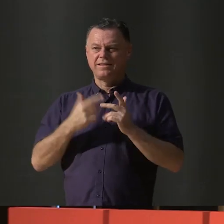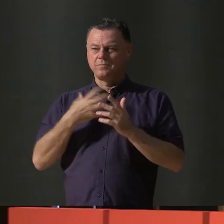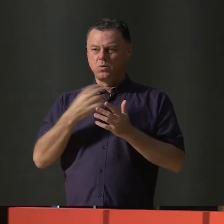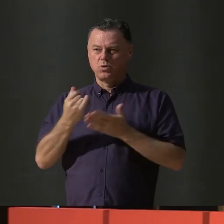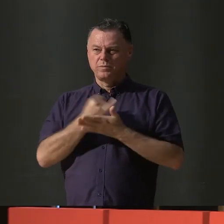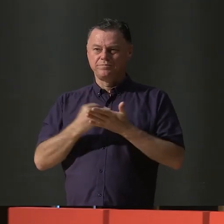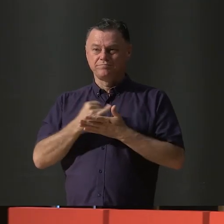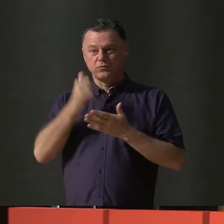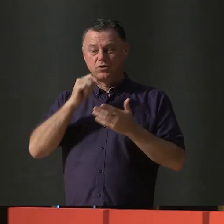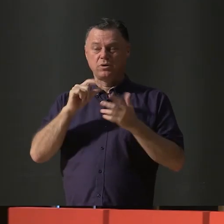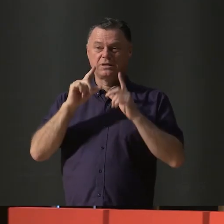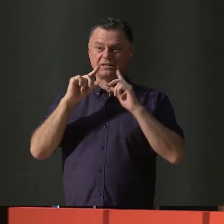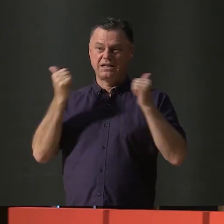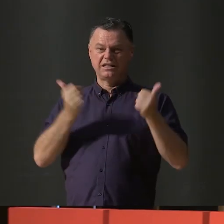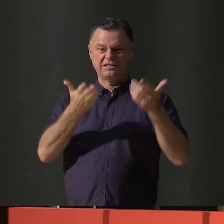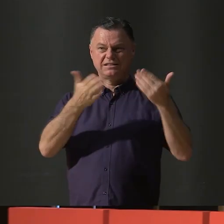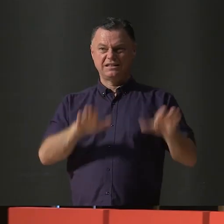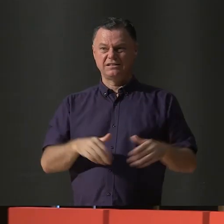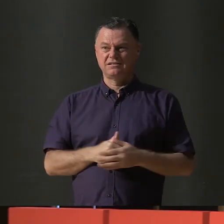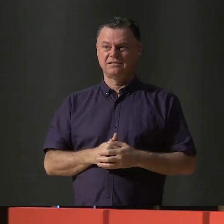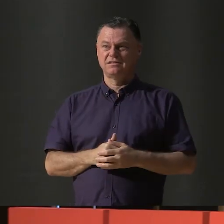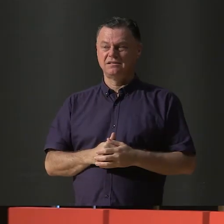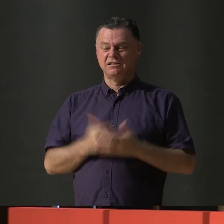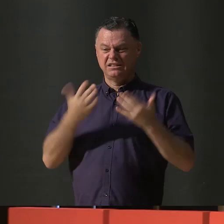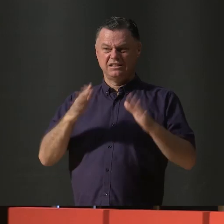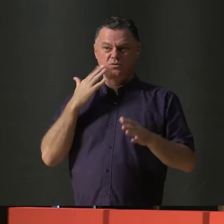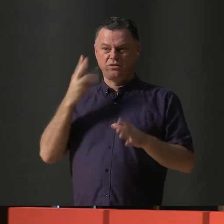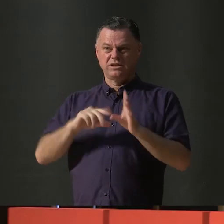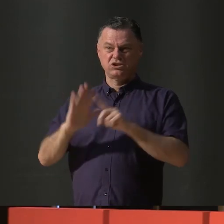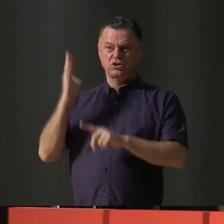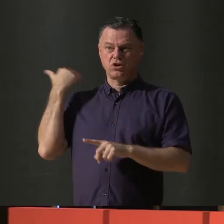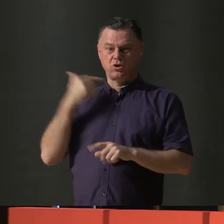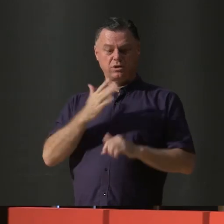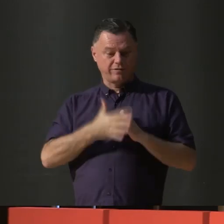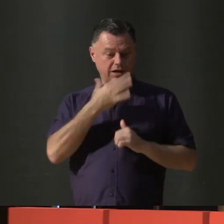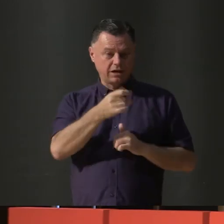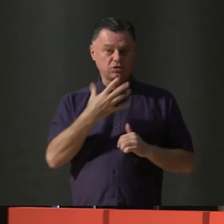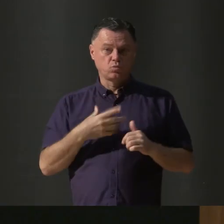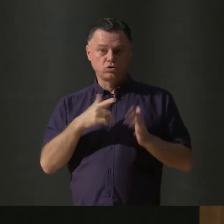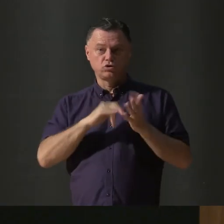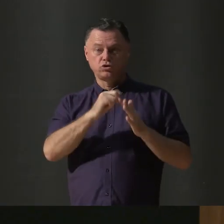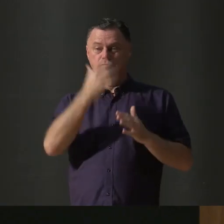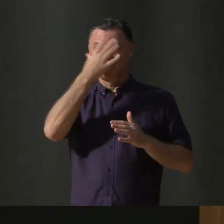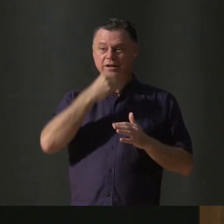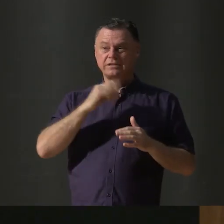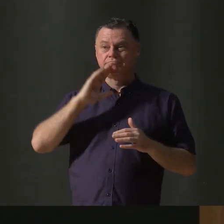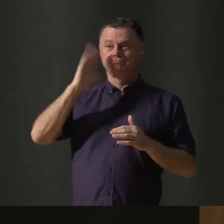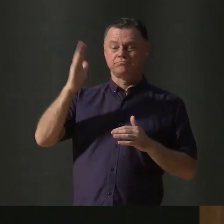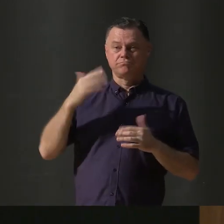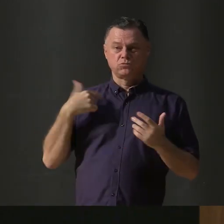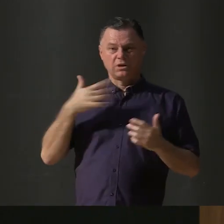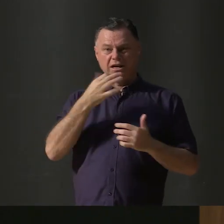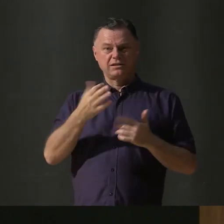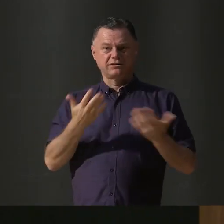museum to be bringing Dali back to life 30 years after his passing and without his consent? And should museums